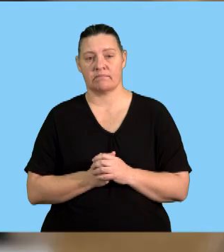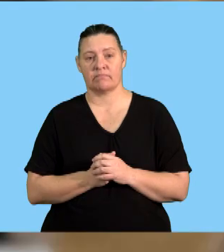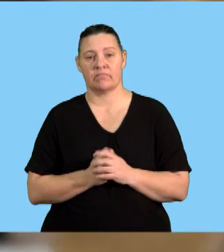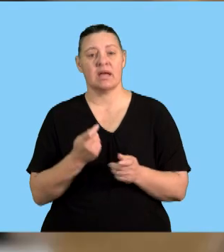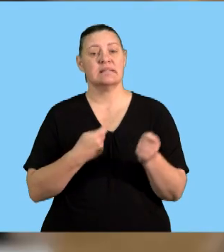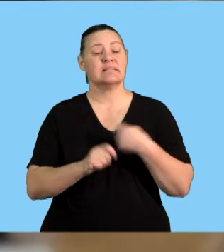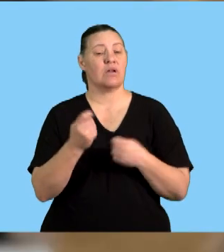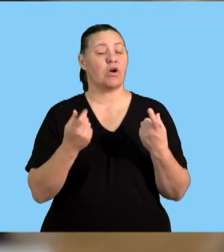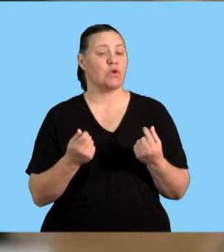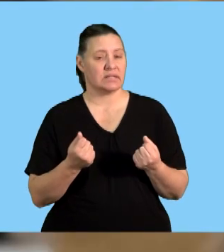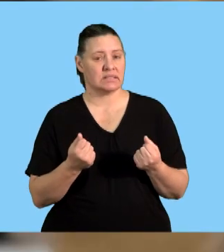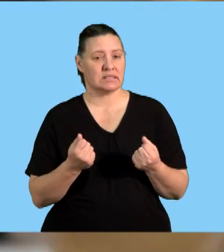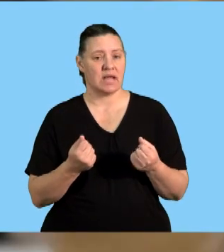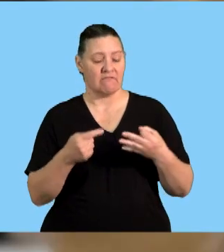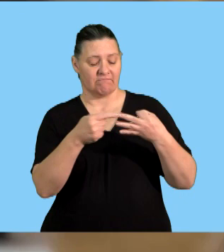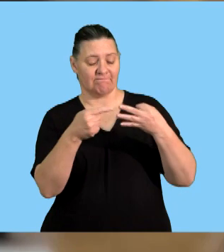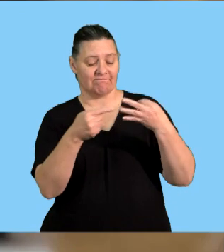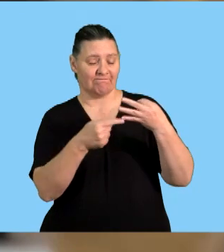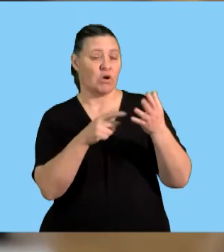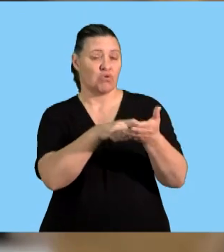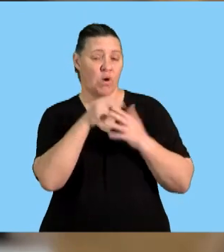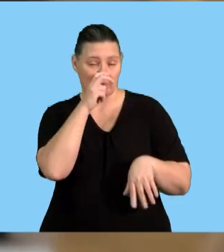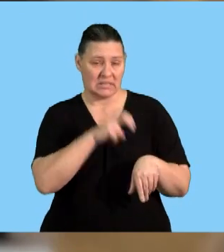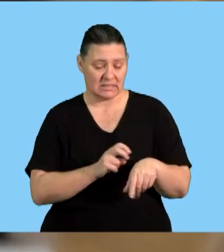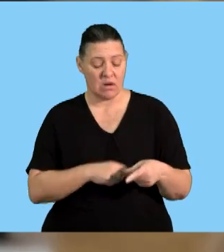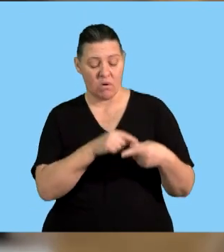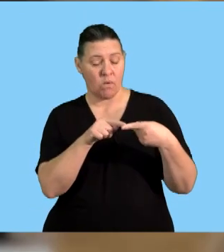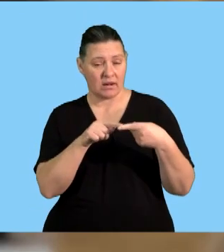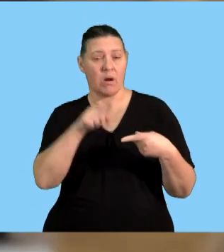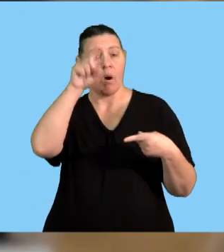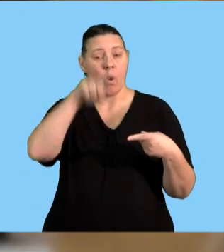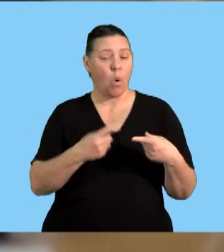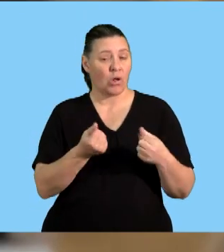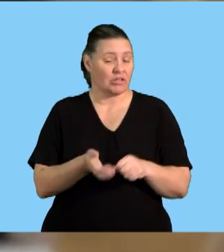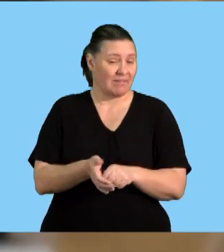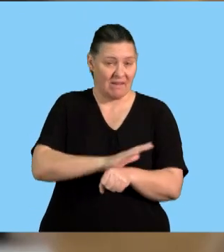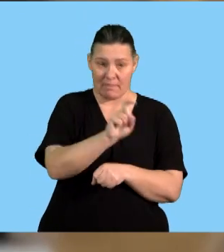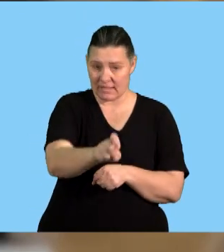The selling price must meet three requirements. Number one, all costs must be